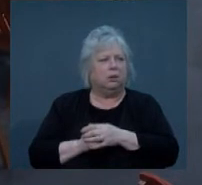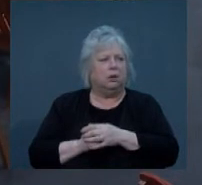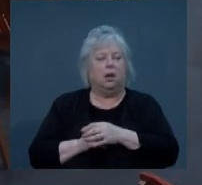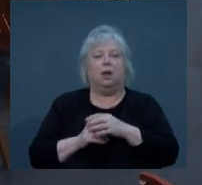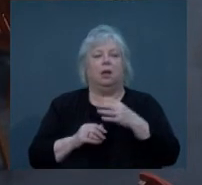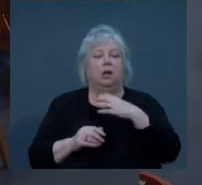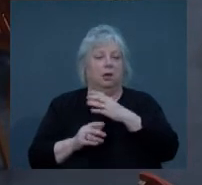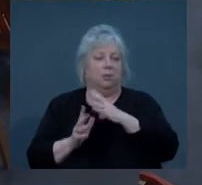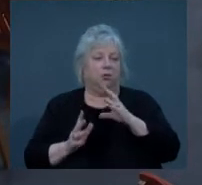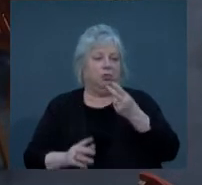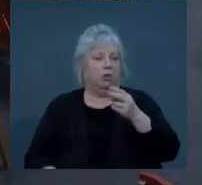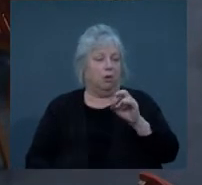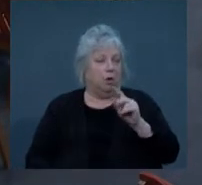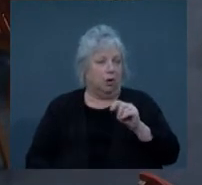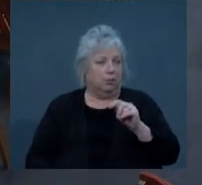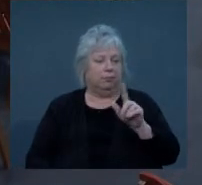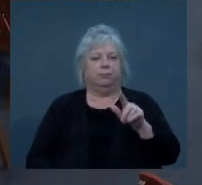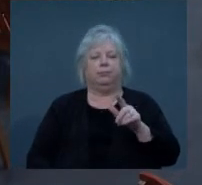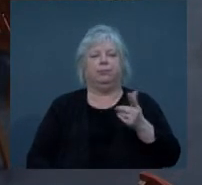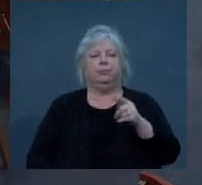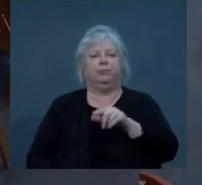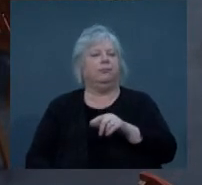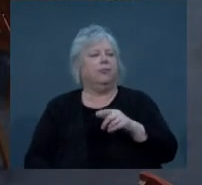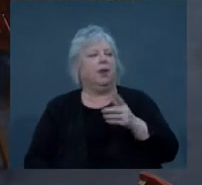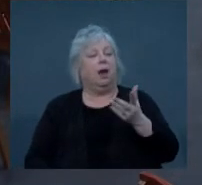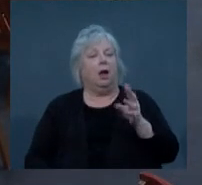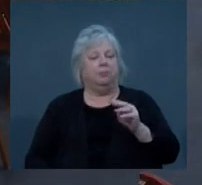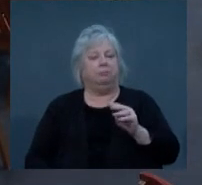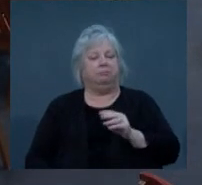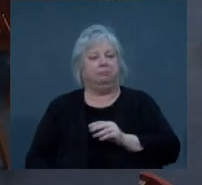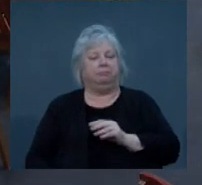Commissioner Hart?